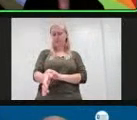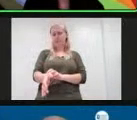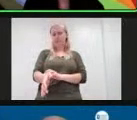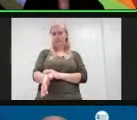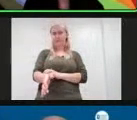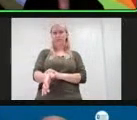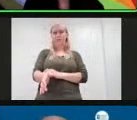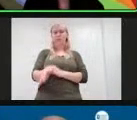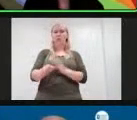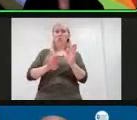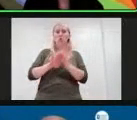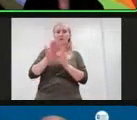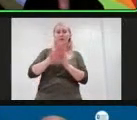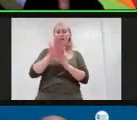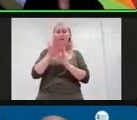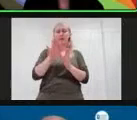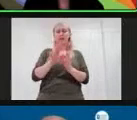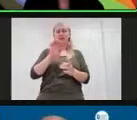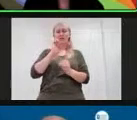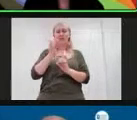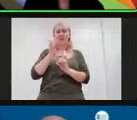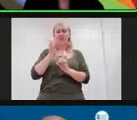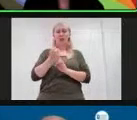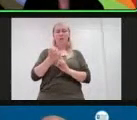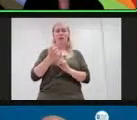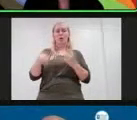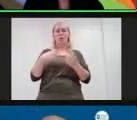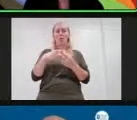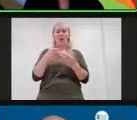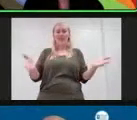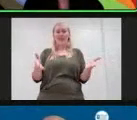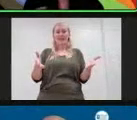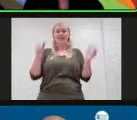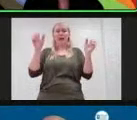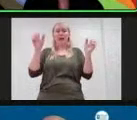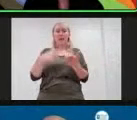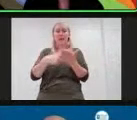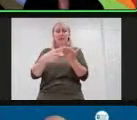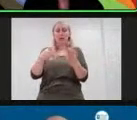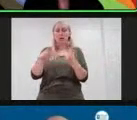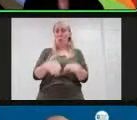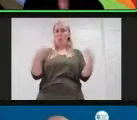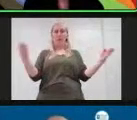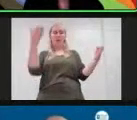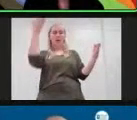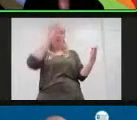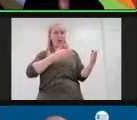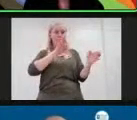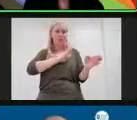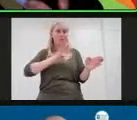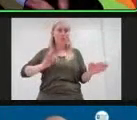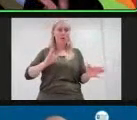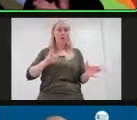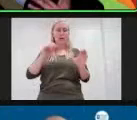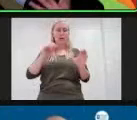cultivating an environment where matters before the board can be discussed openly and collaboratively addressed. And,